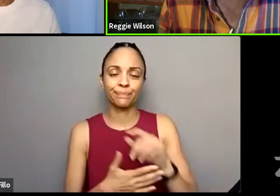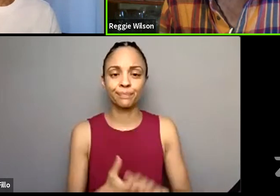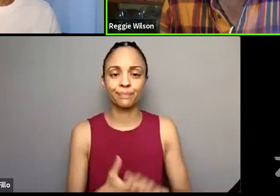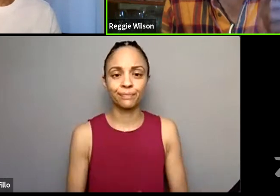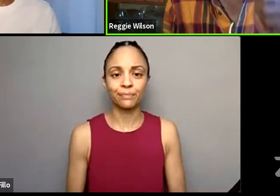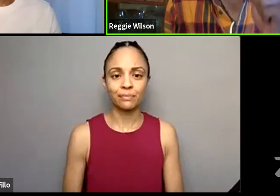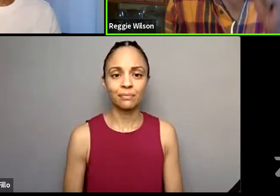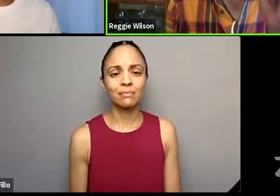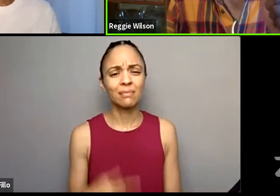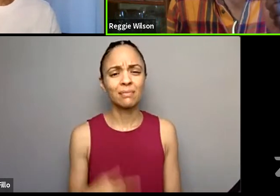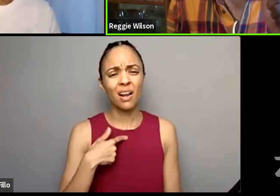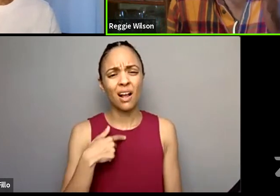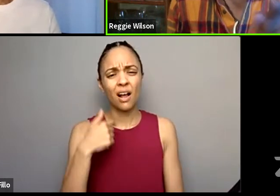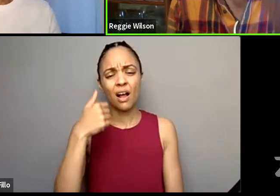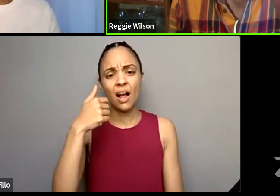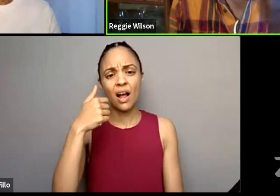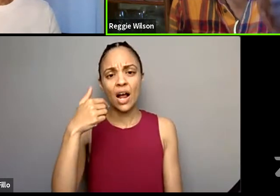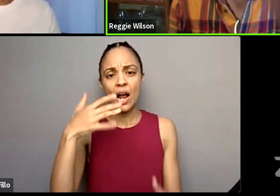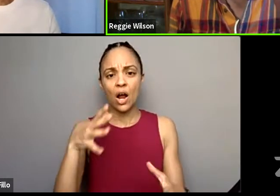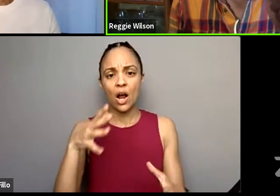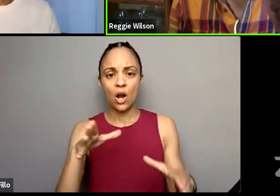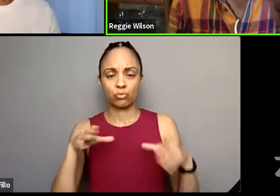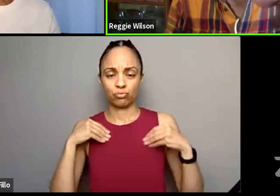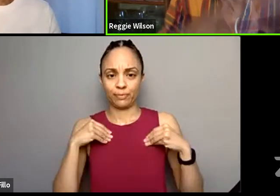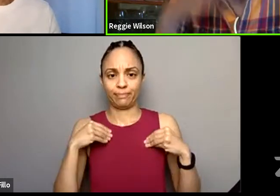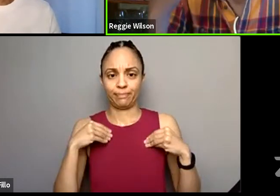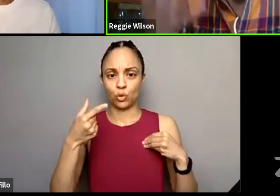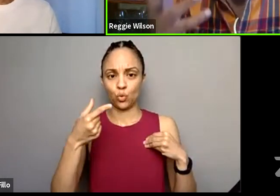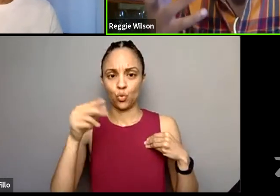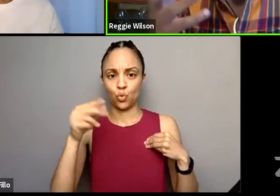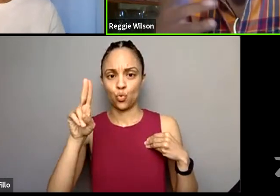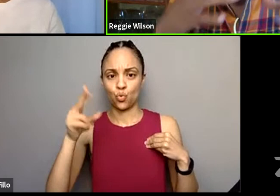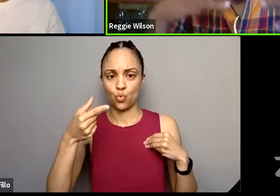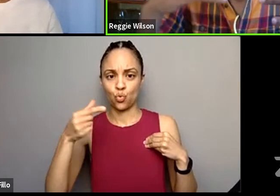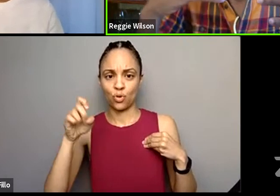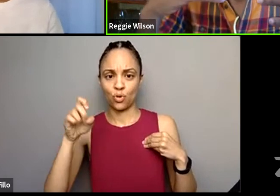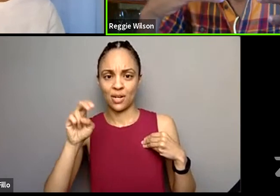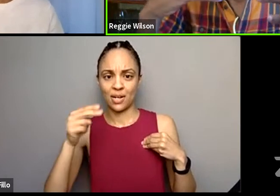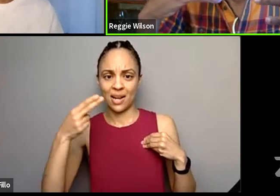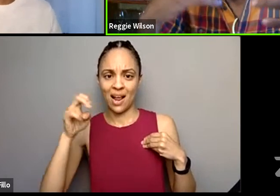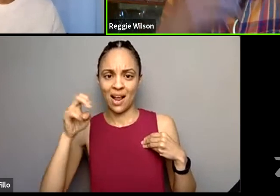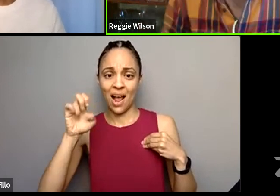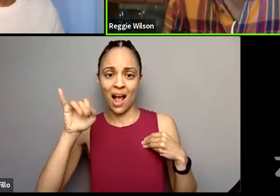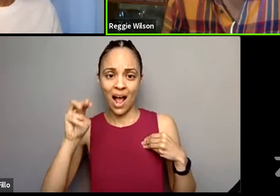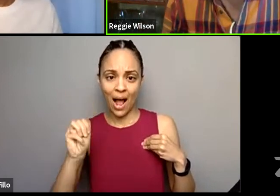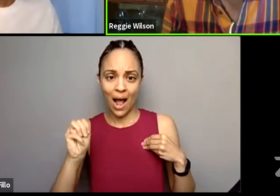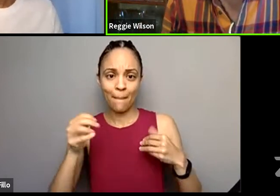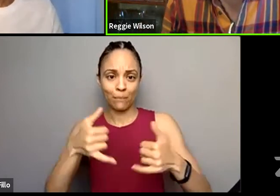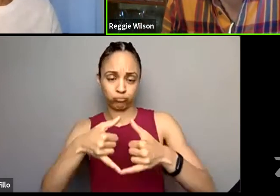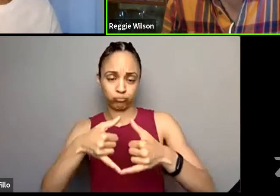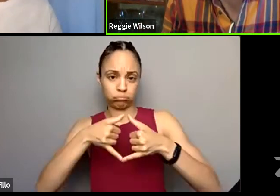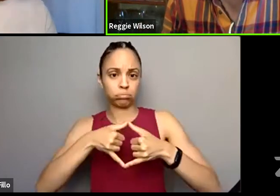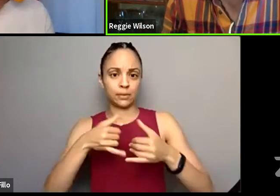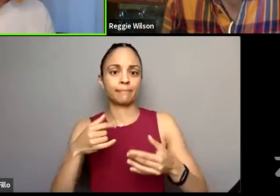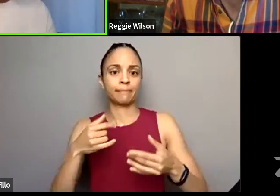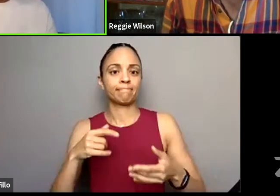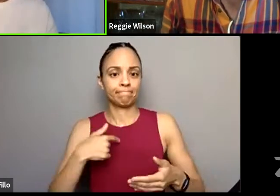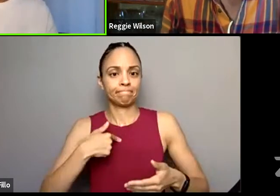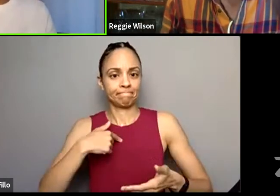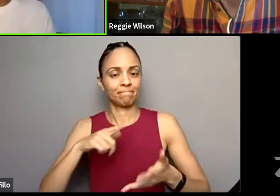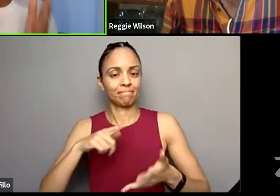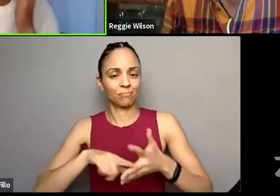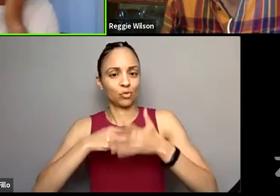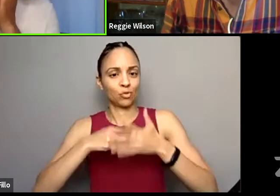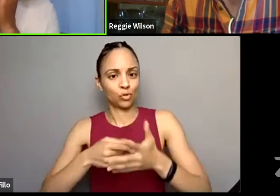I'd gotten a Guggenheim, so I was there on my own money, on my own dime, doing research. And Gassira, you know Gassira?